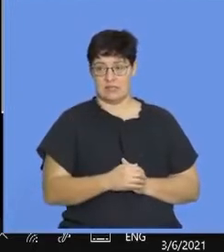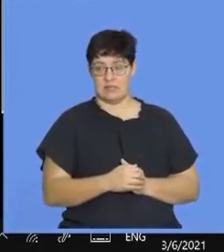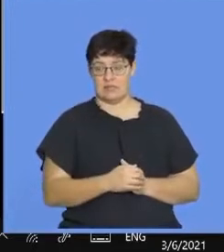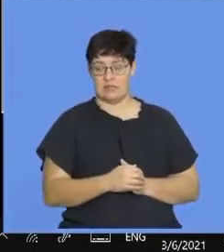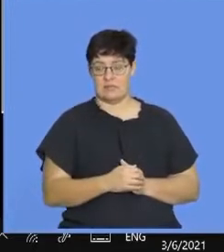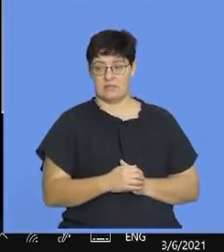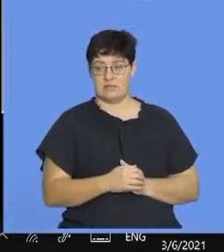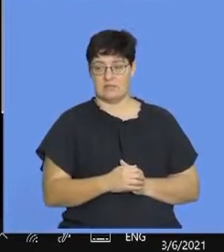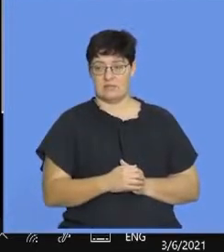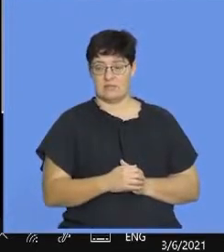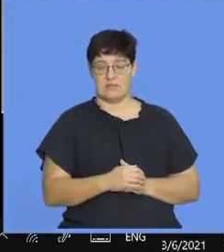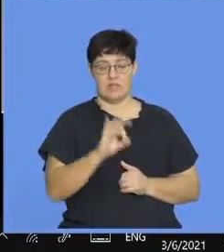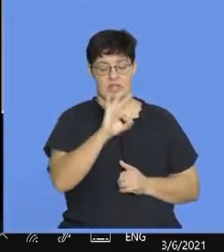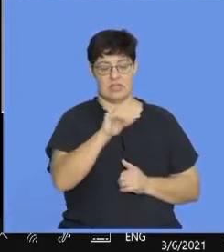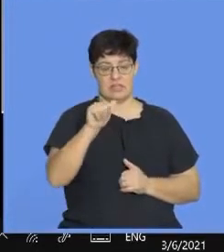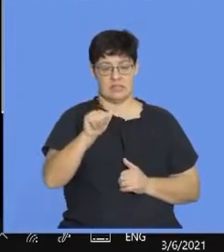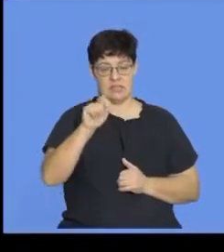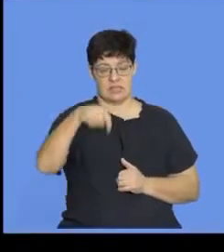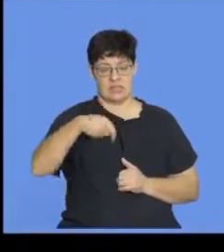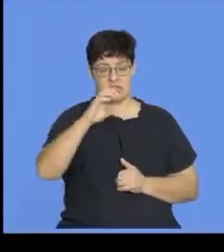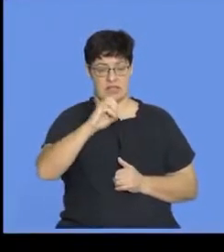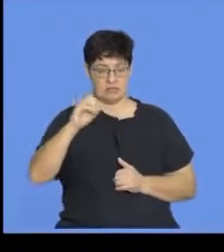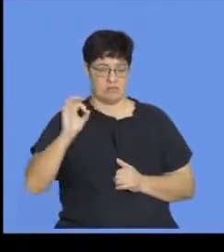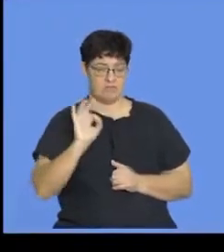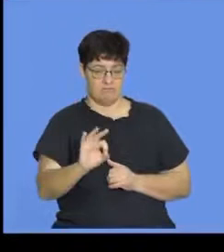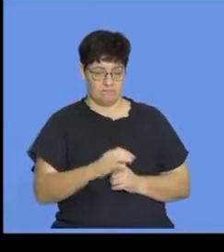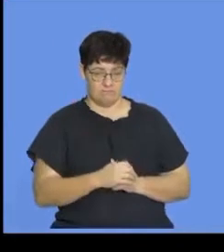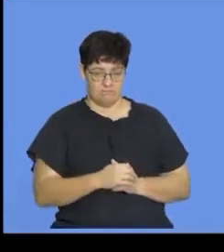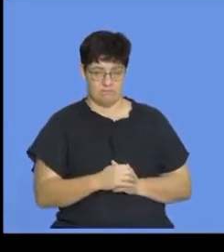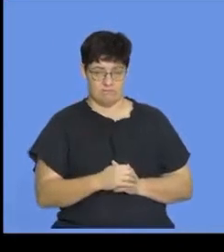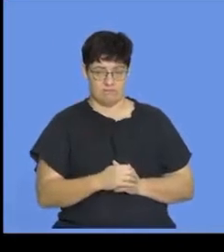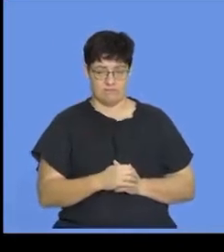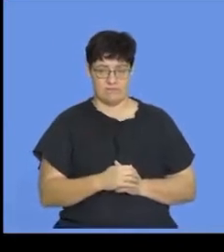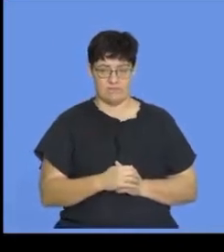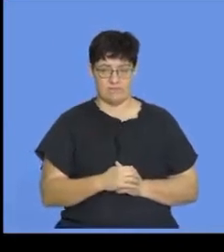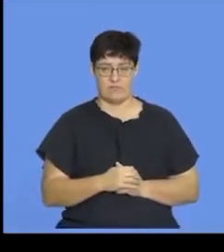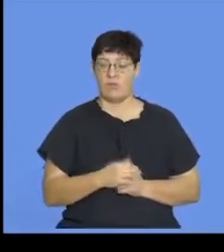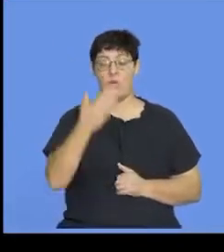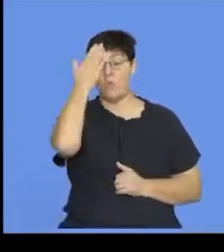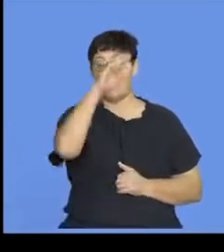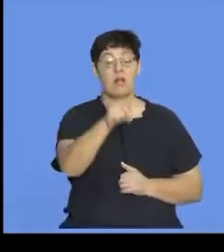and there you go, 36,000 is correct. So once again, what do we know here?